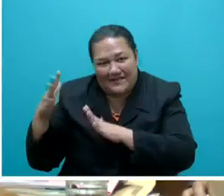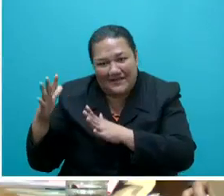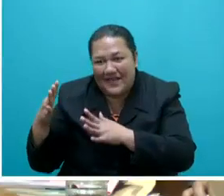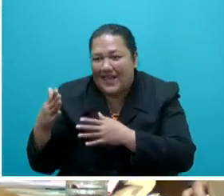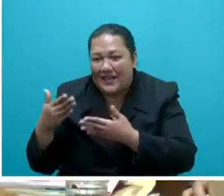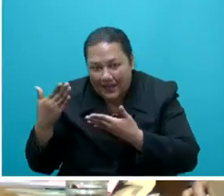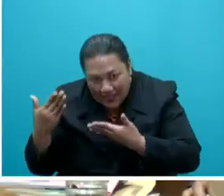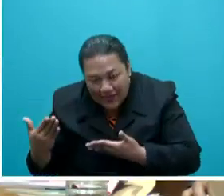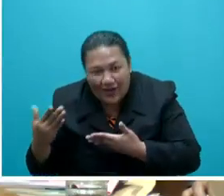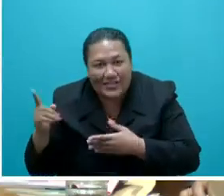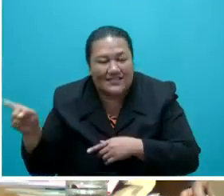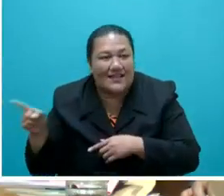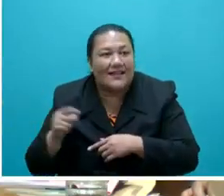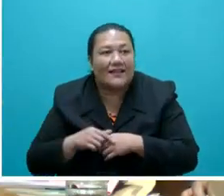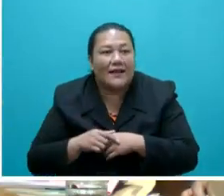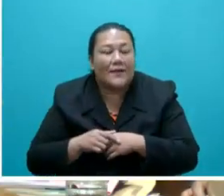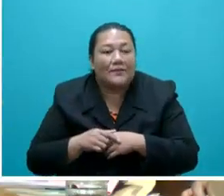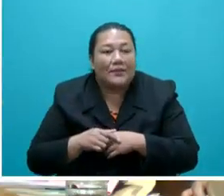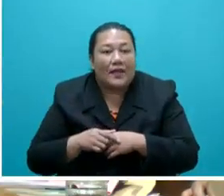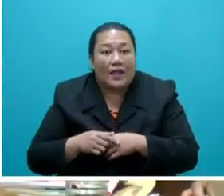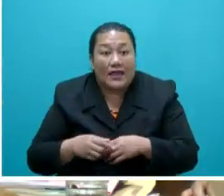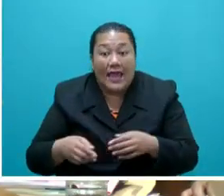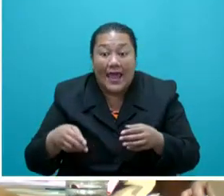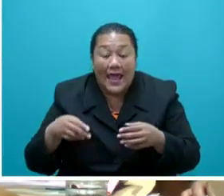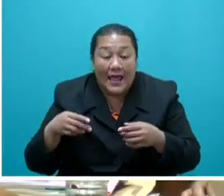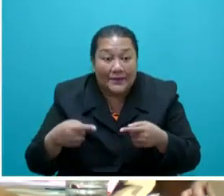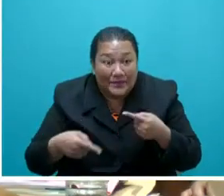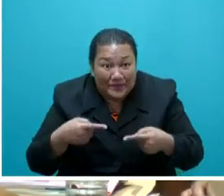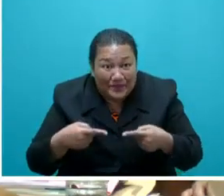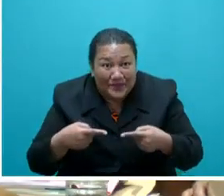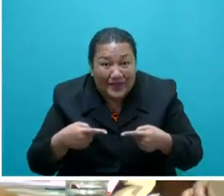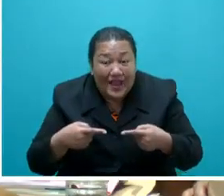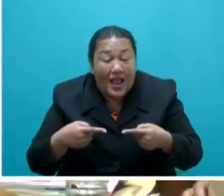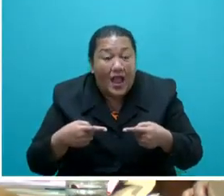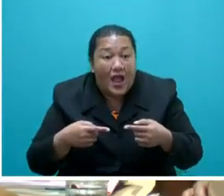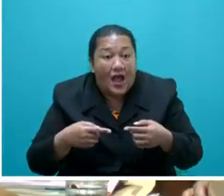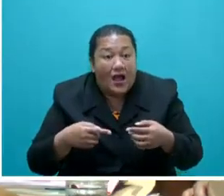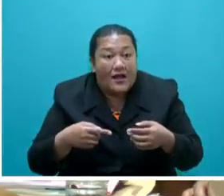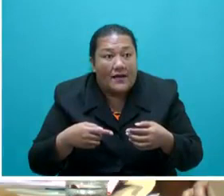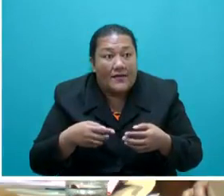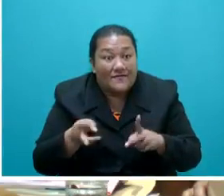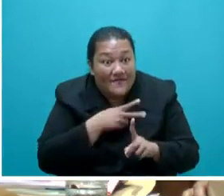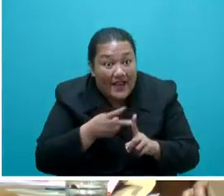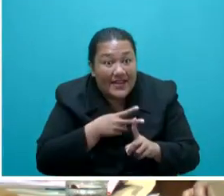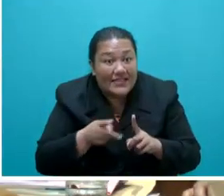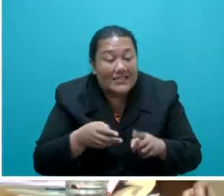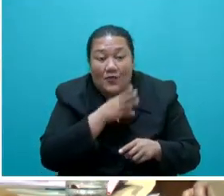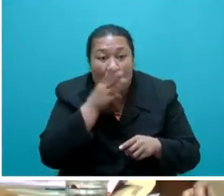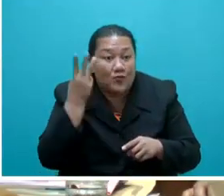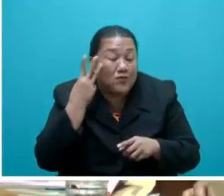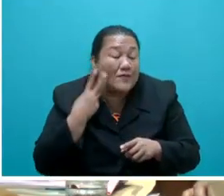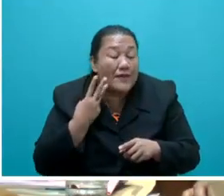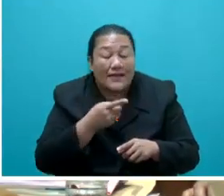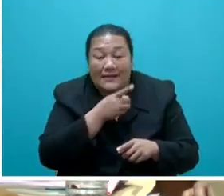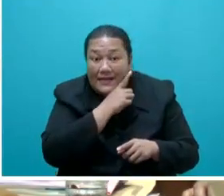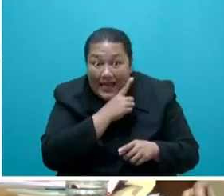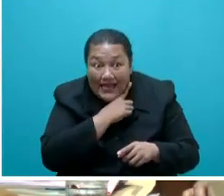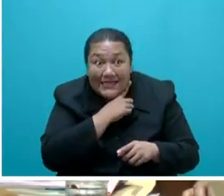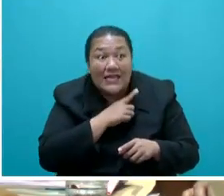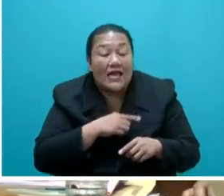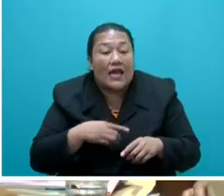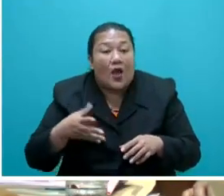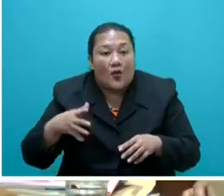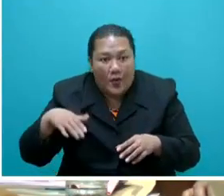Prevent Violence Against Women and Girls aims to lead a whole-of-government, evidence-based, measurable, and inclusive 5-year